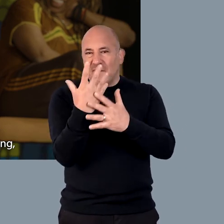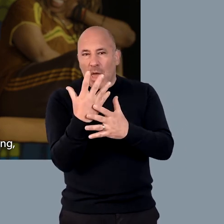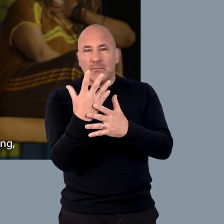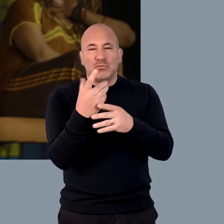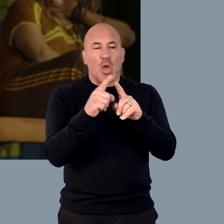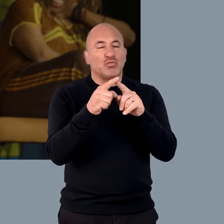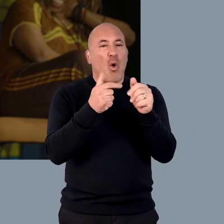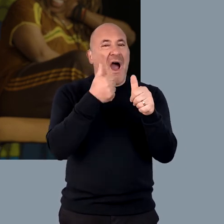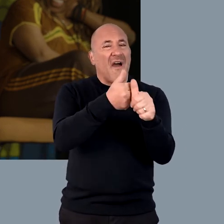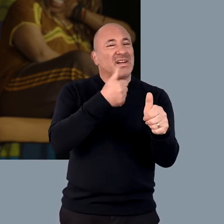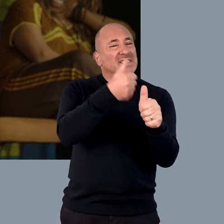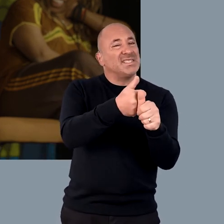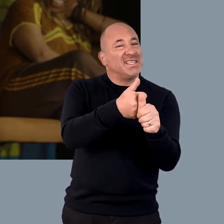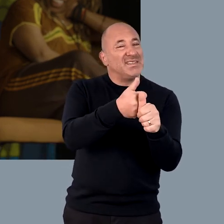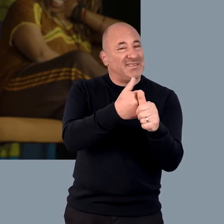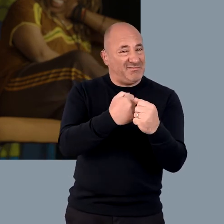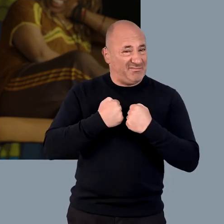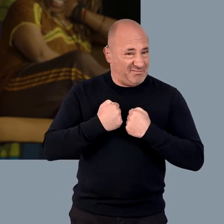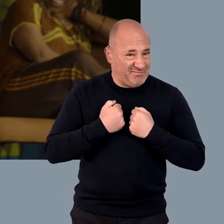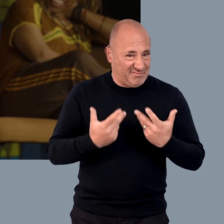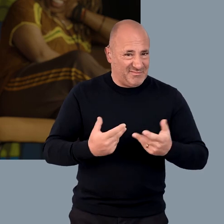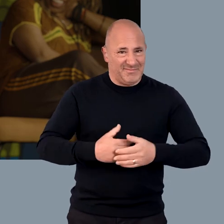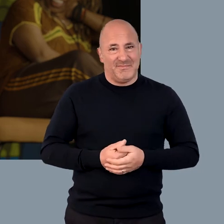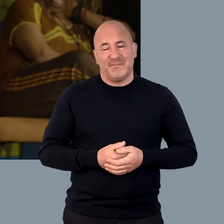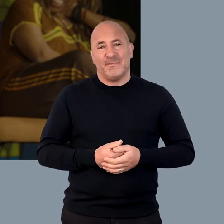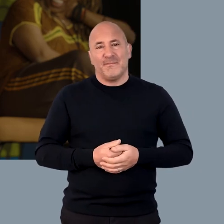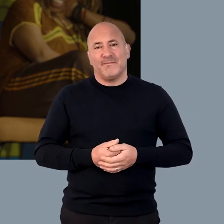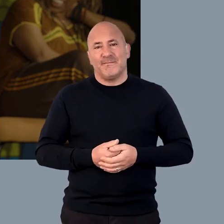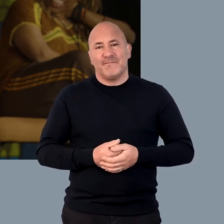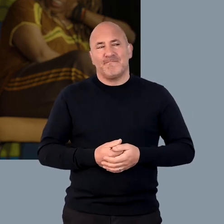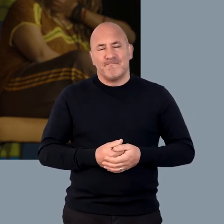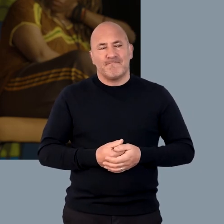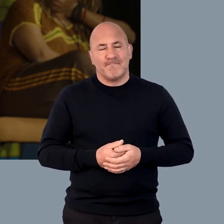creative learning, talent development and advocacy.